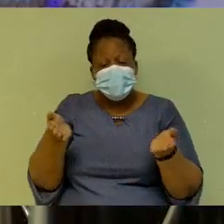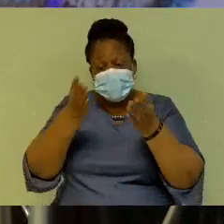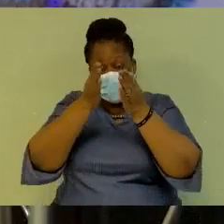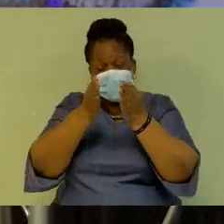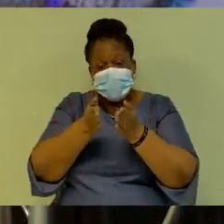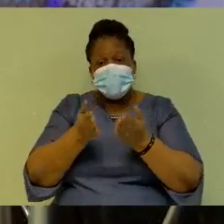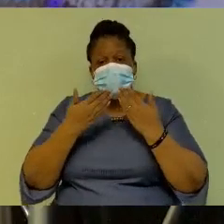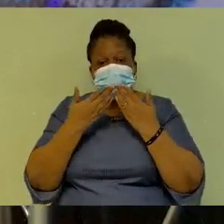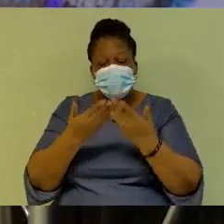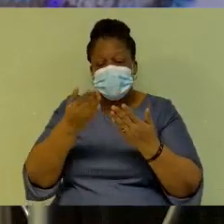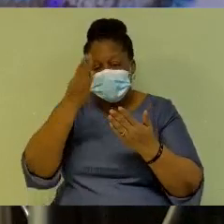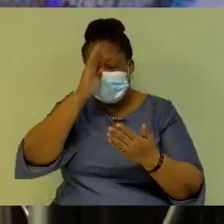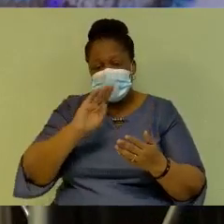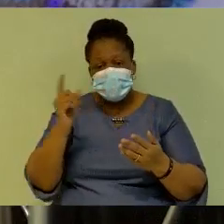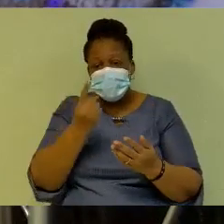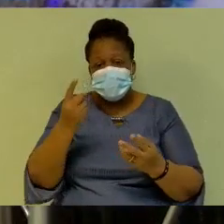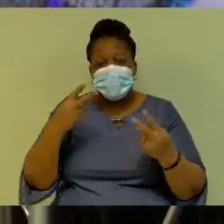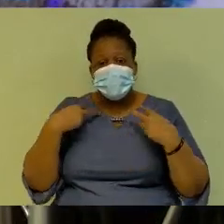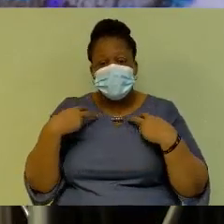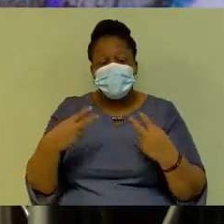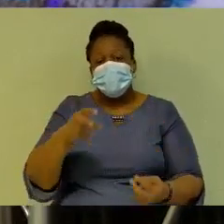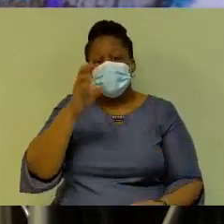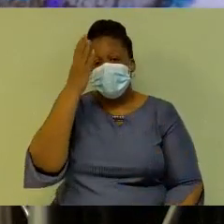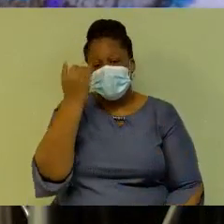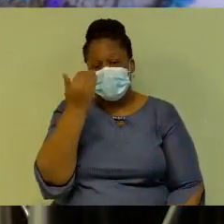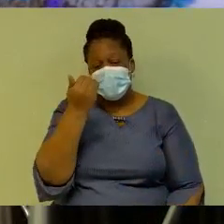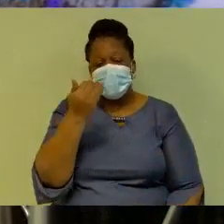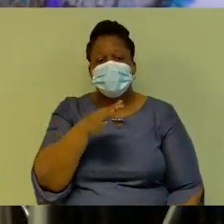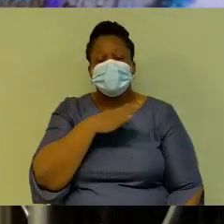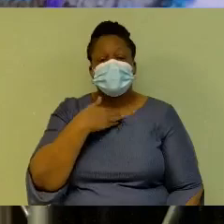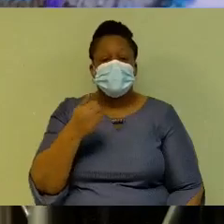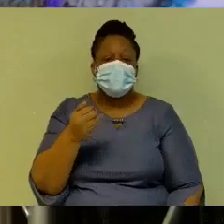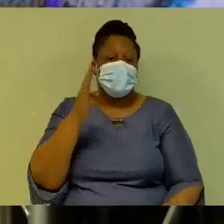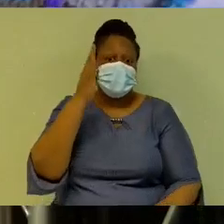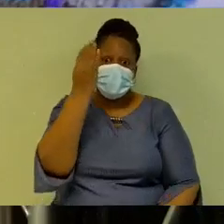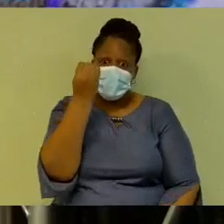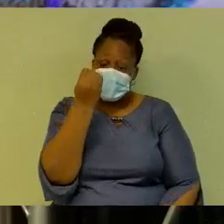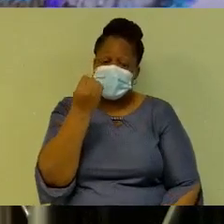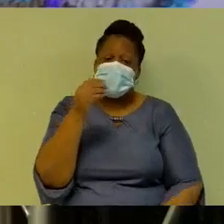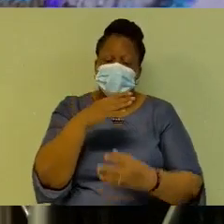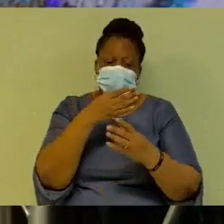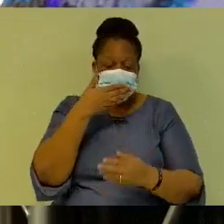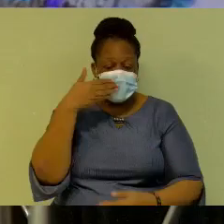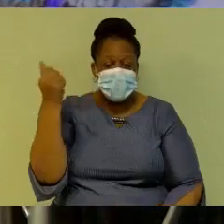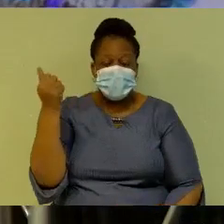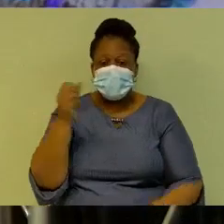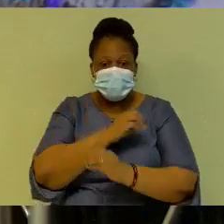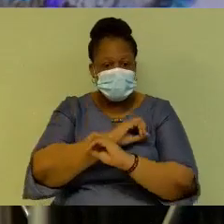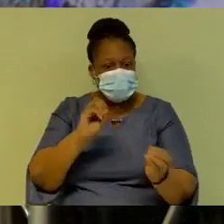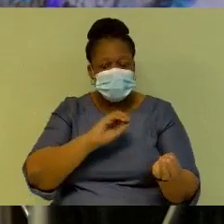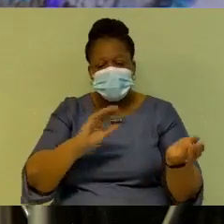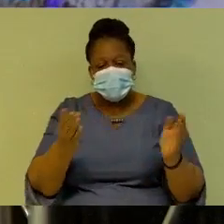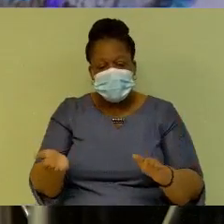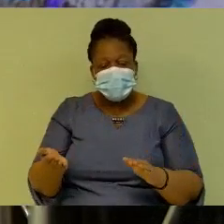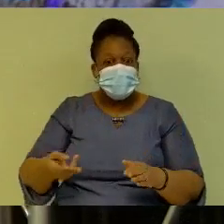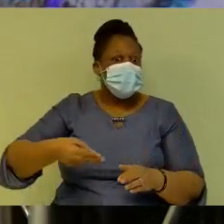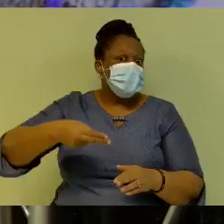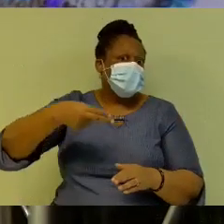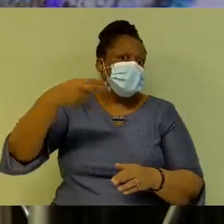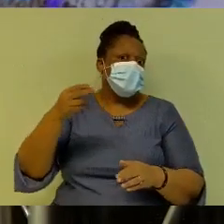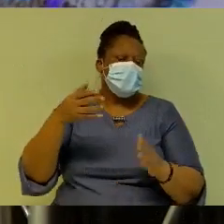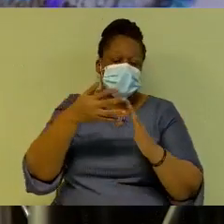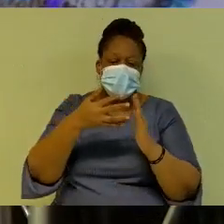15 confirmed cases of COVID-19, with 14 recoveries, zero deaths, a high rate of testing, no